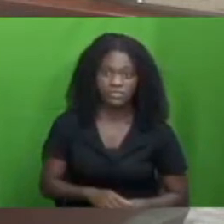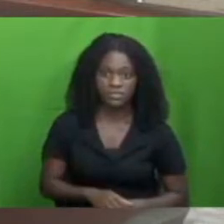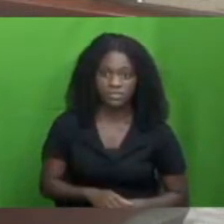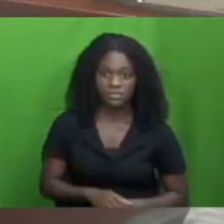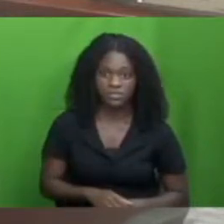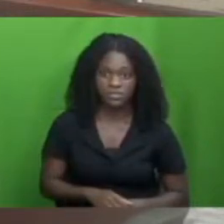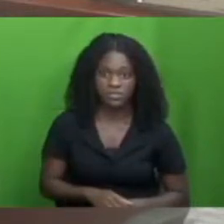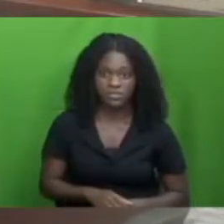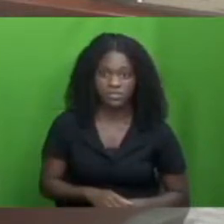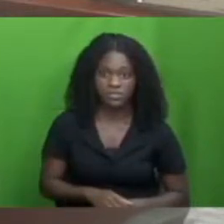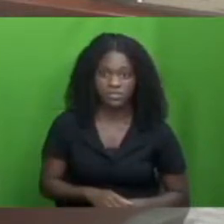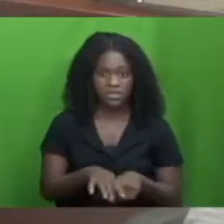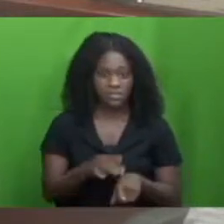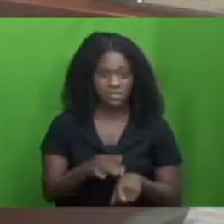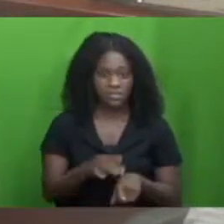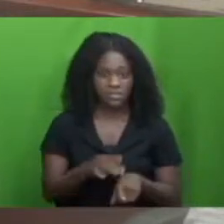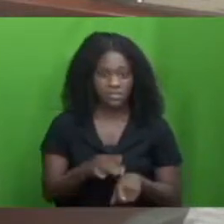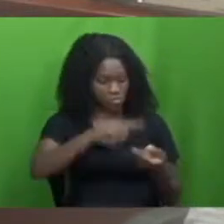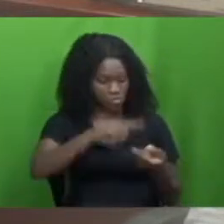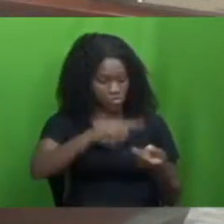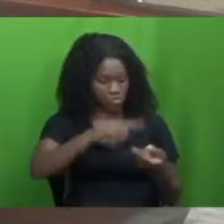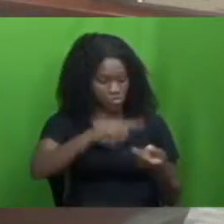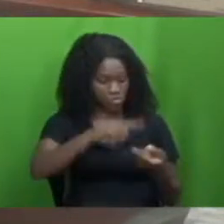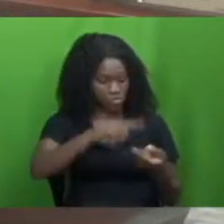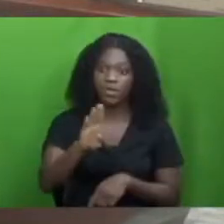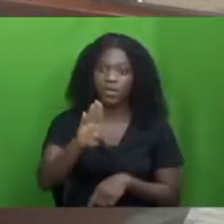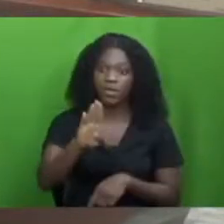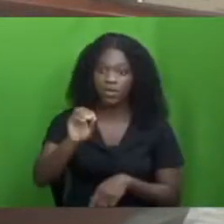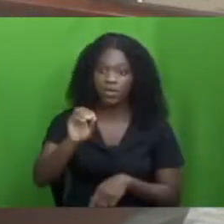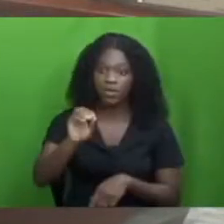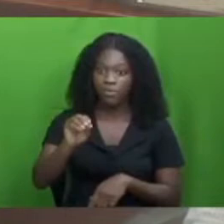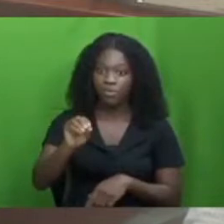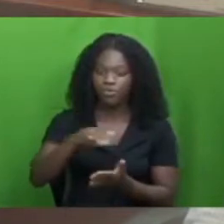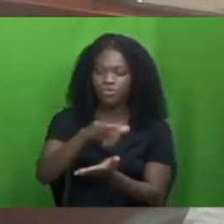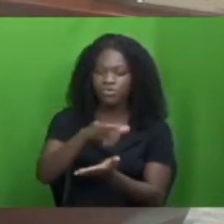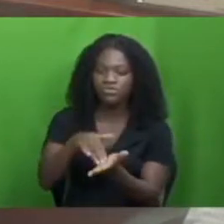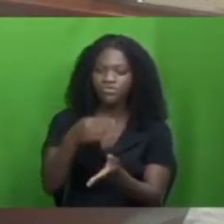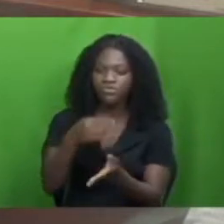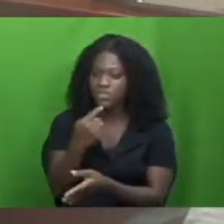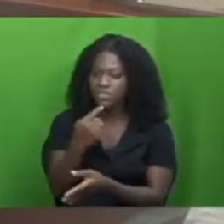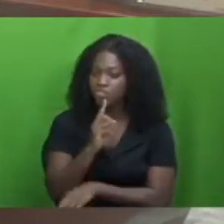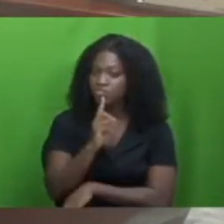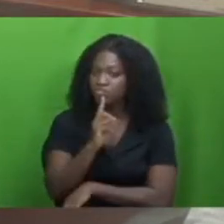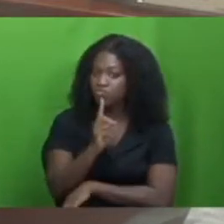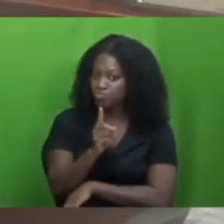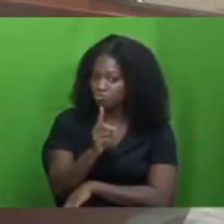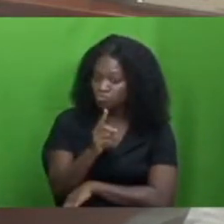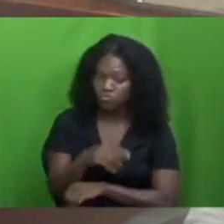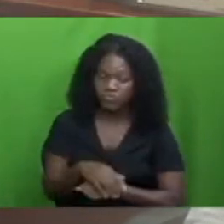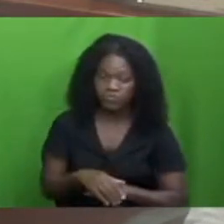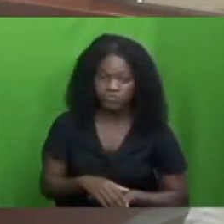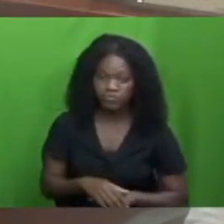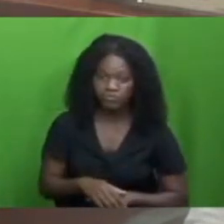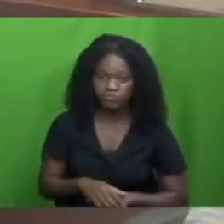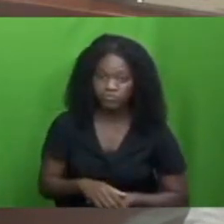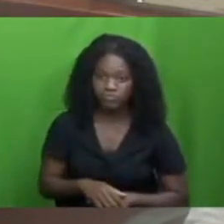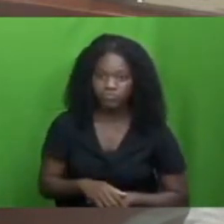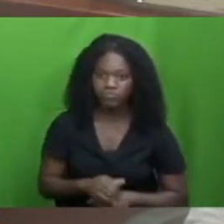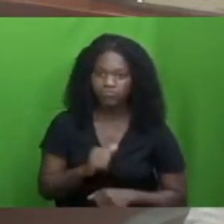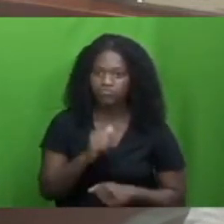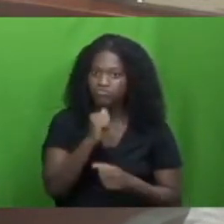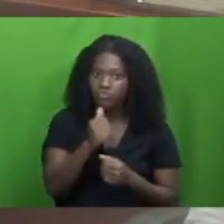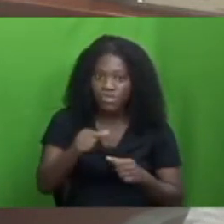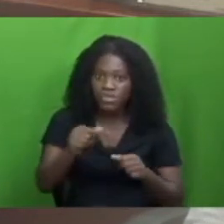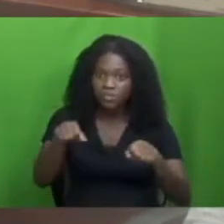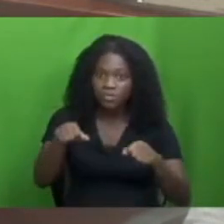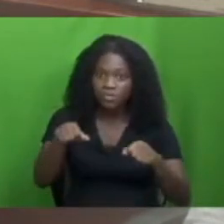laid on the table for us. Mr. Speaker, as my colleague from Boku Central